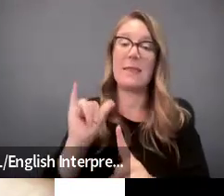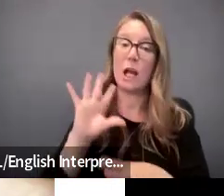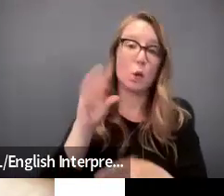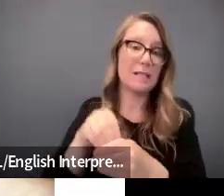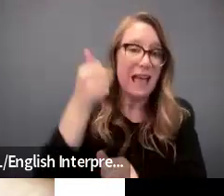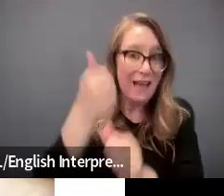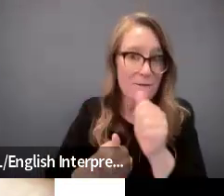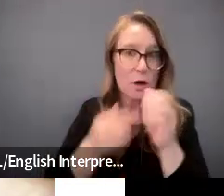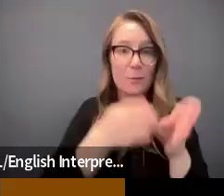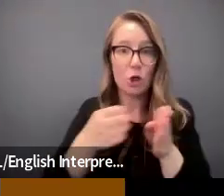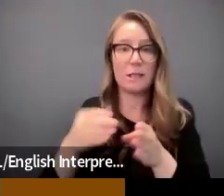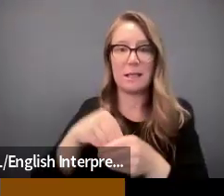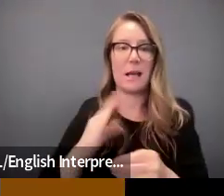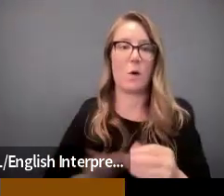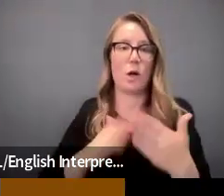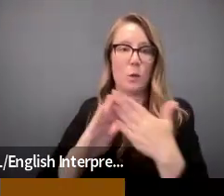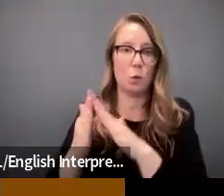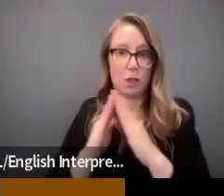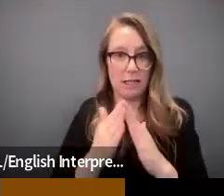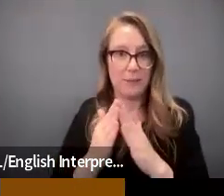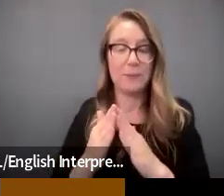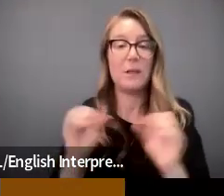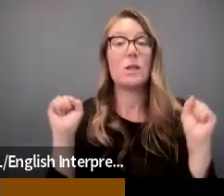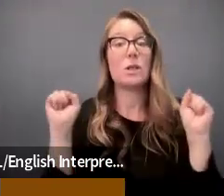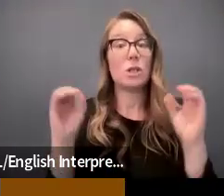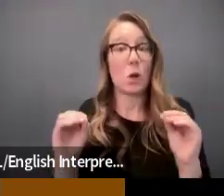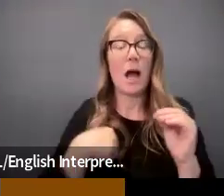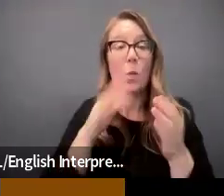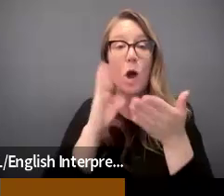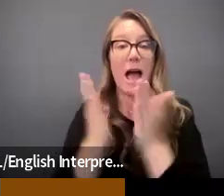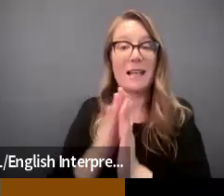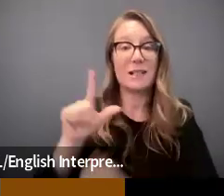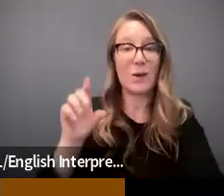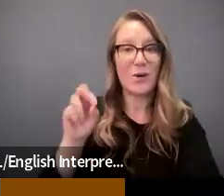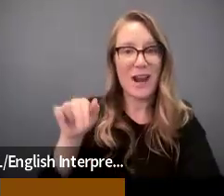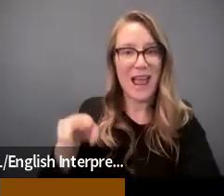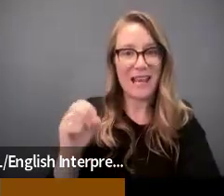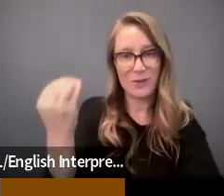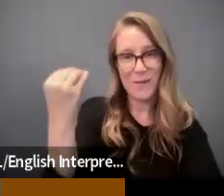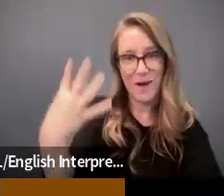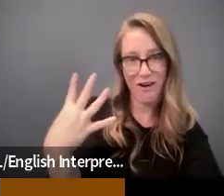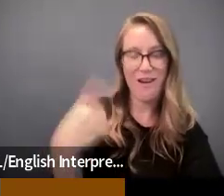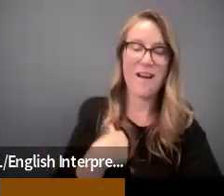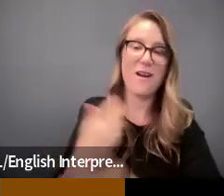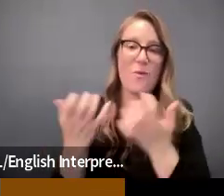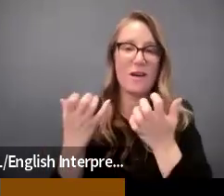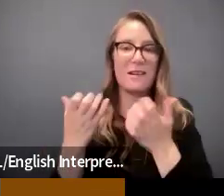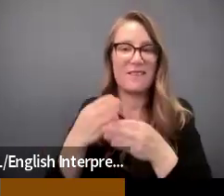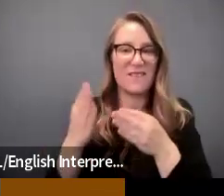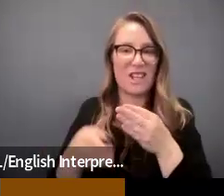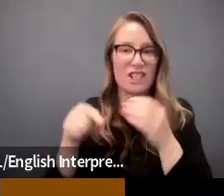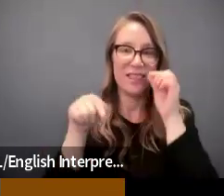every single person in our community. So I'm going to ask Lorraine to come on, and I wanted to finish